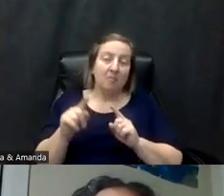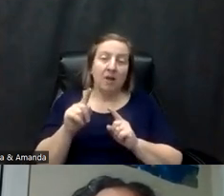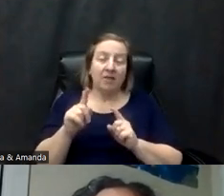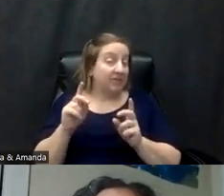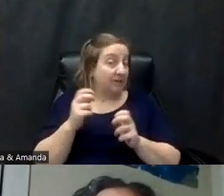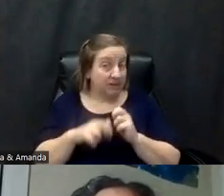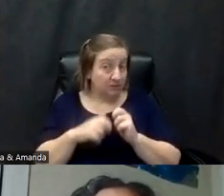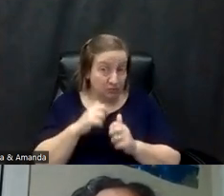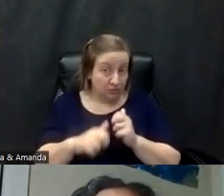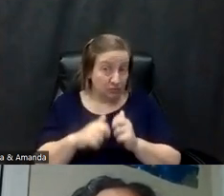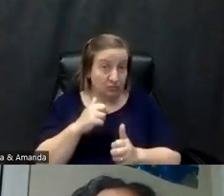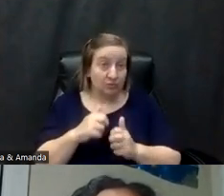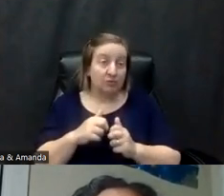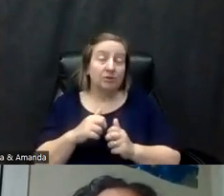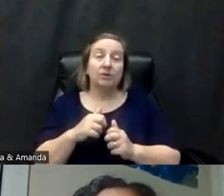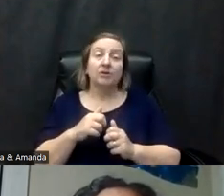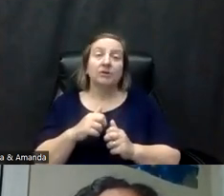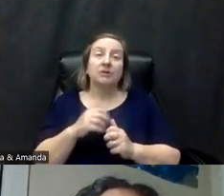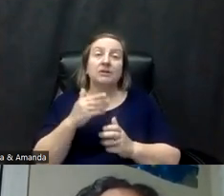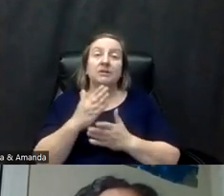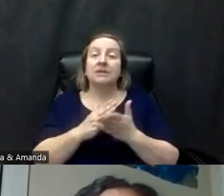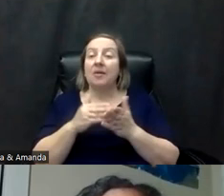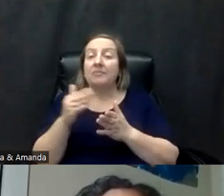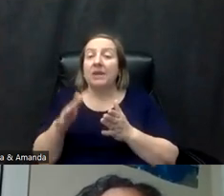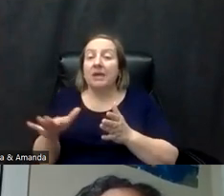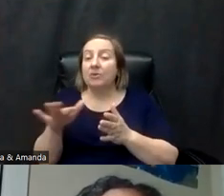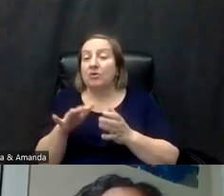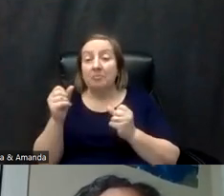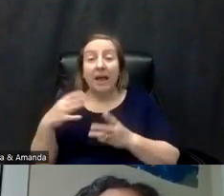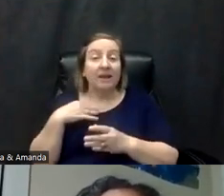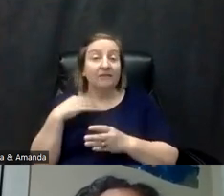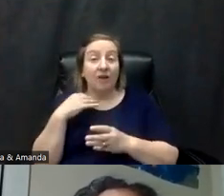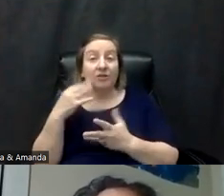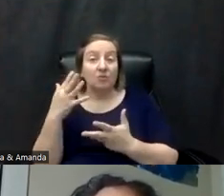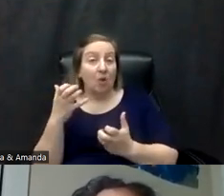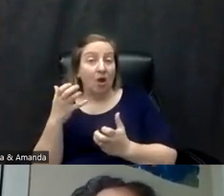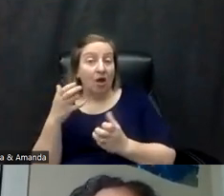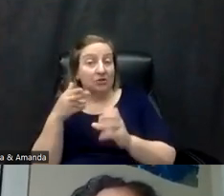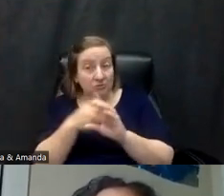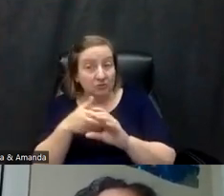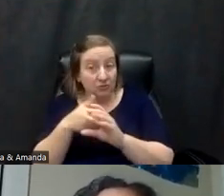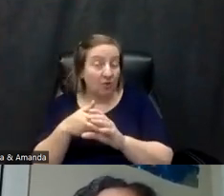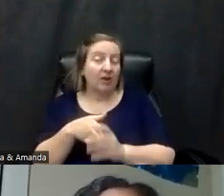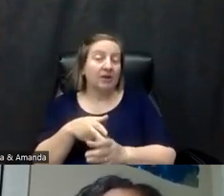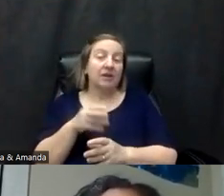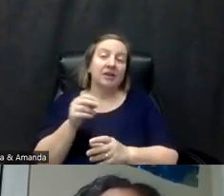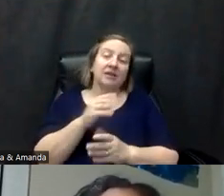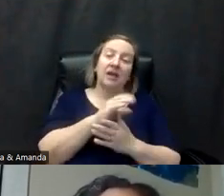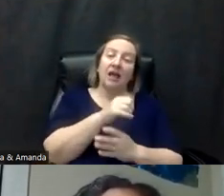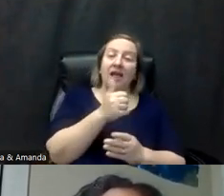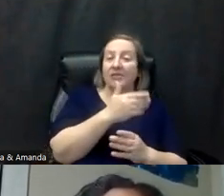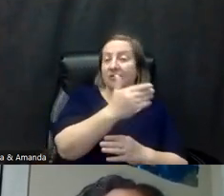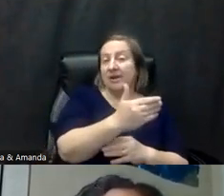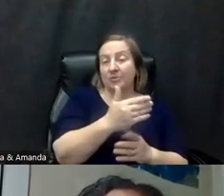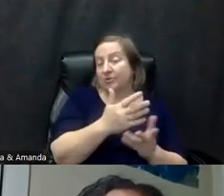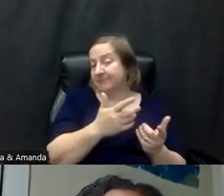into is that there are certain neighborhoods that have a lot of volunteers that want to be part of it. And then there's other neighborhoods